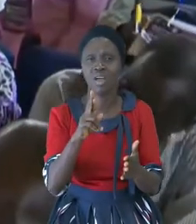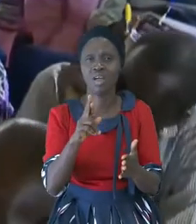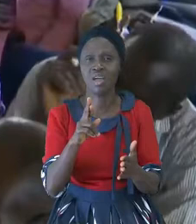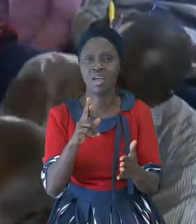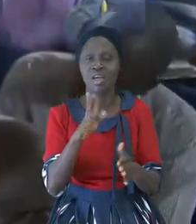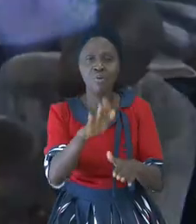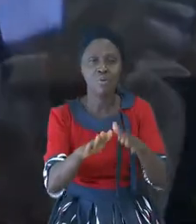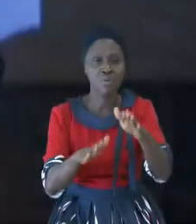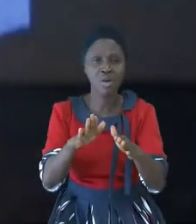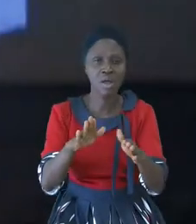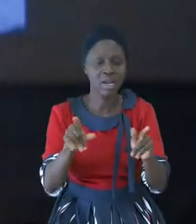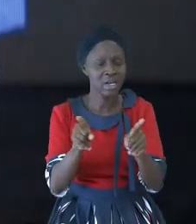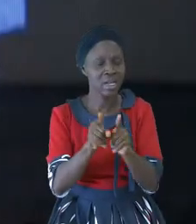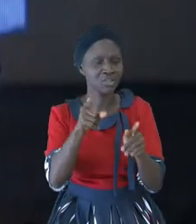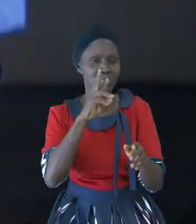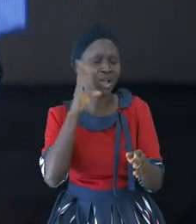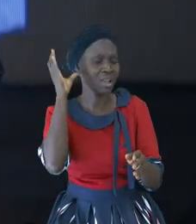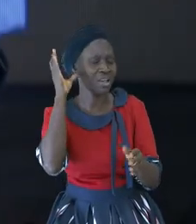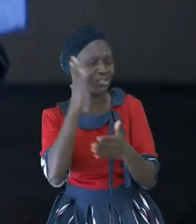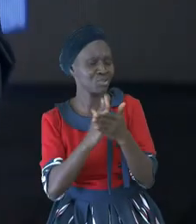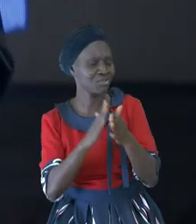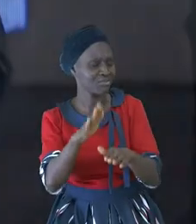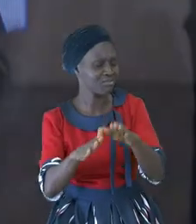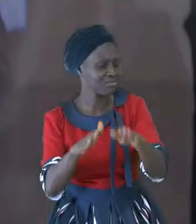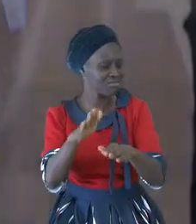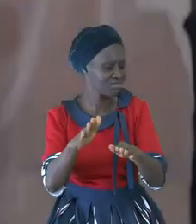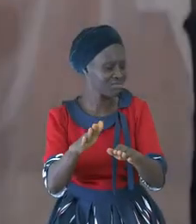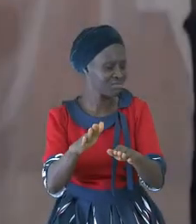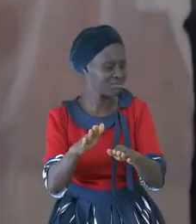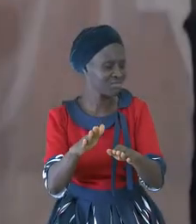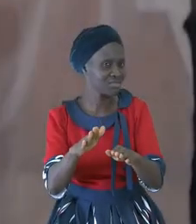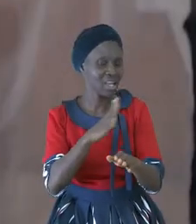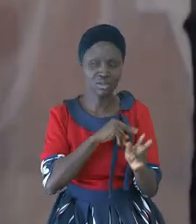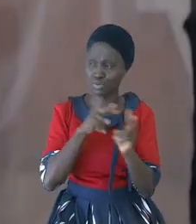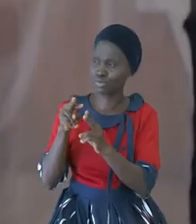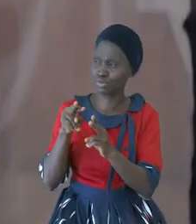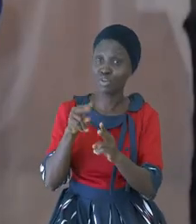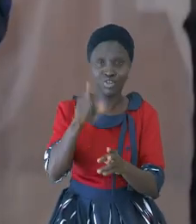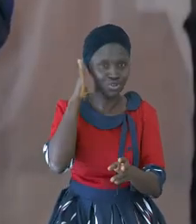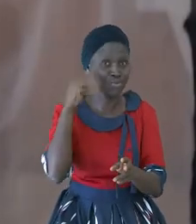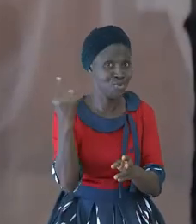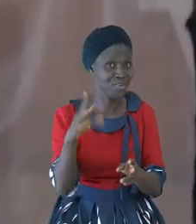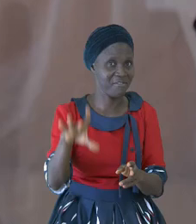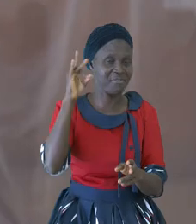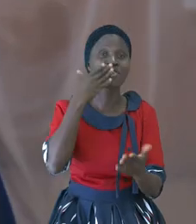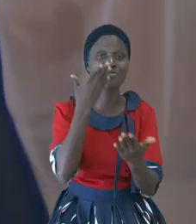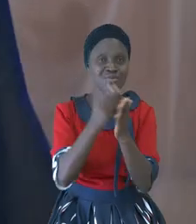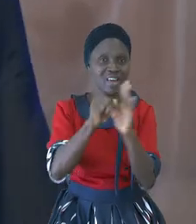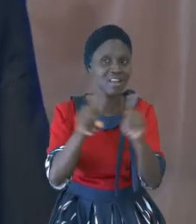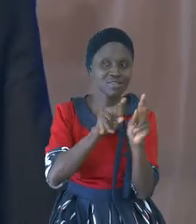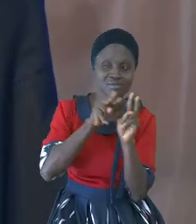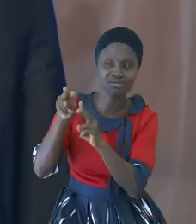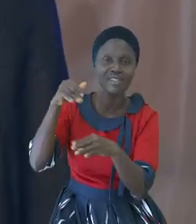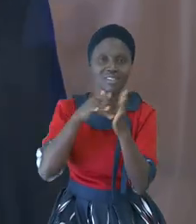some steps, and you look back there, you only see goodness as you look back there. Yeah. Sometimes you're